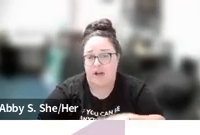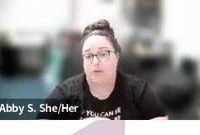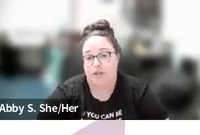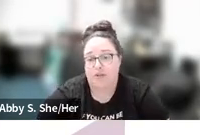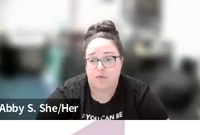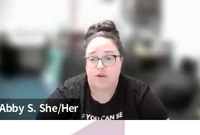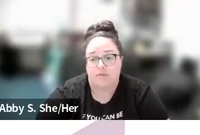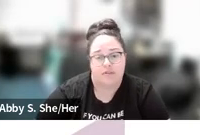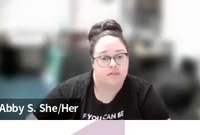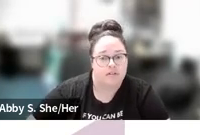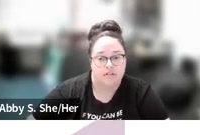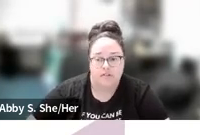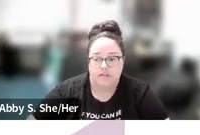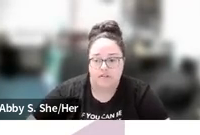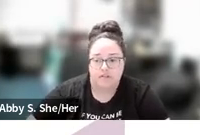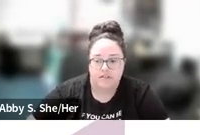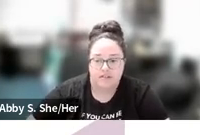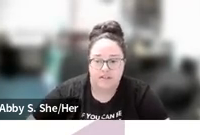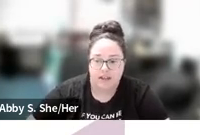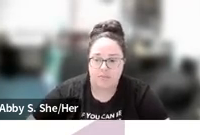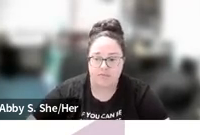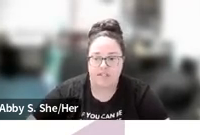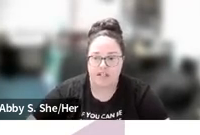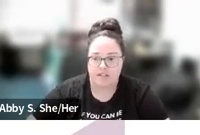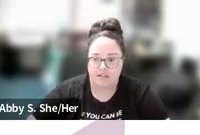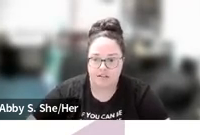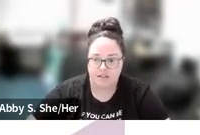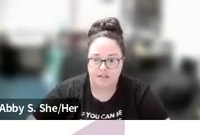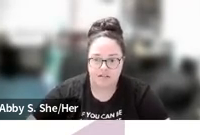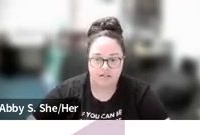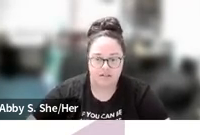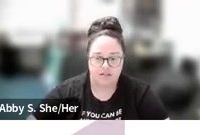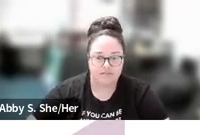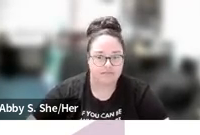something we can help look into for you. And no problem, TJ.